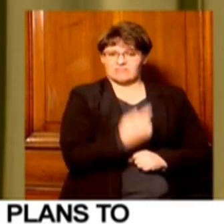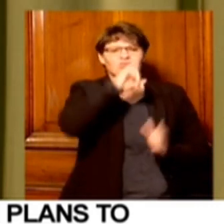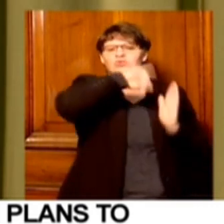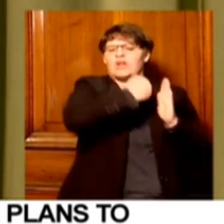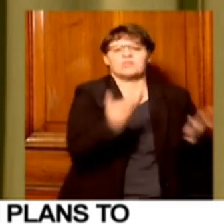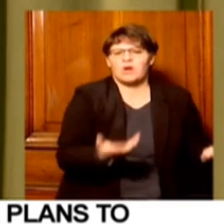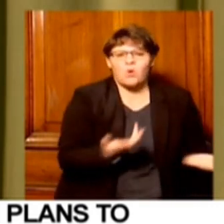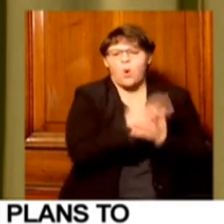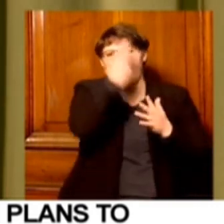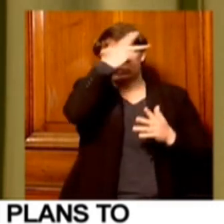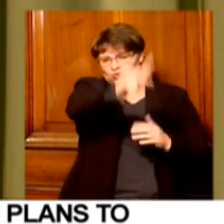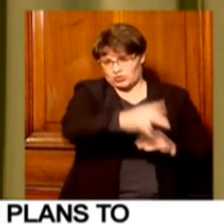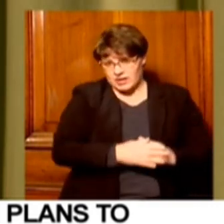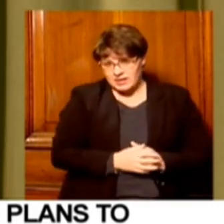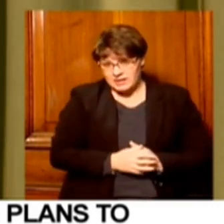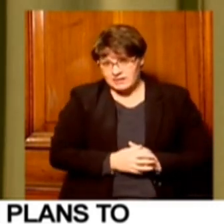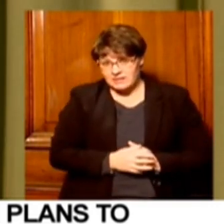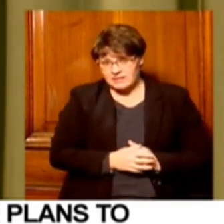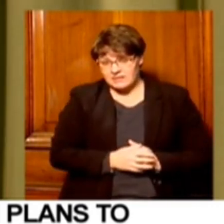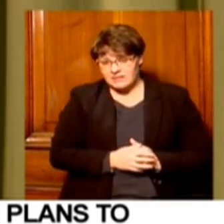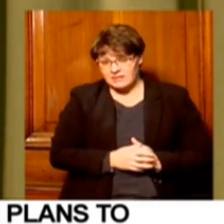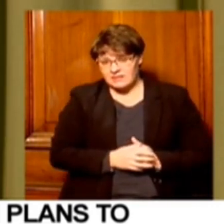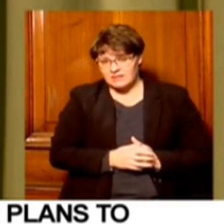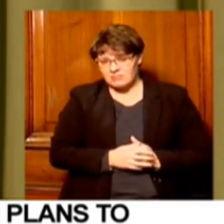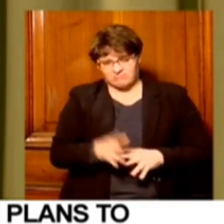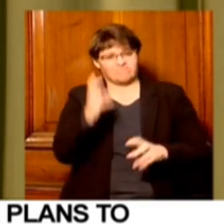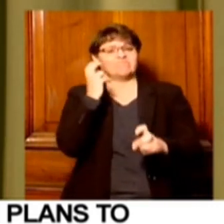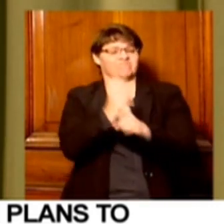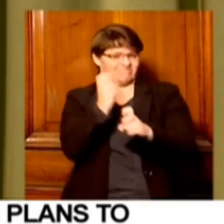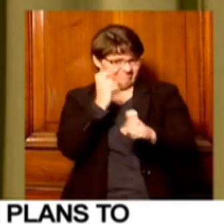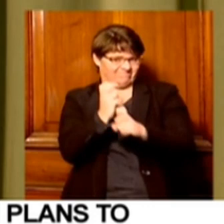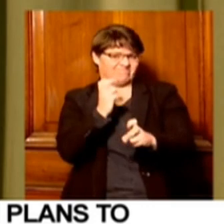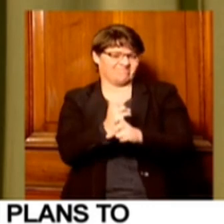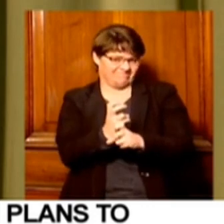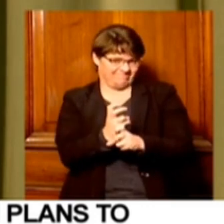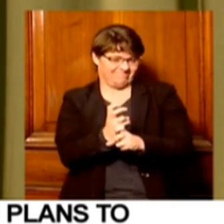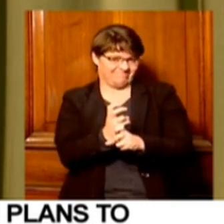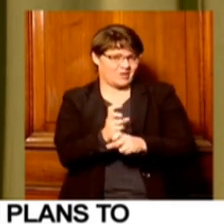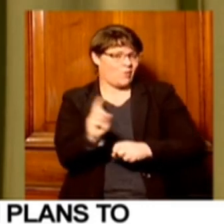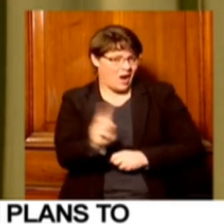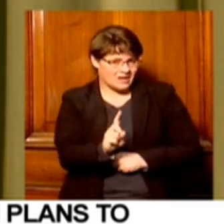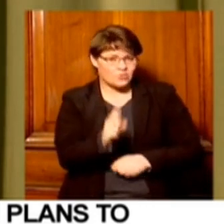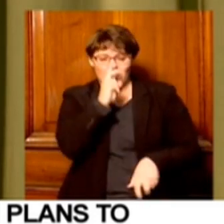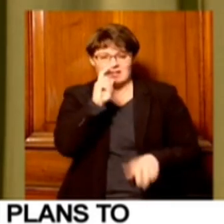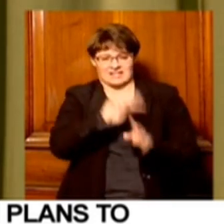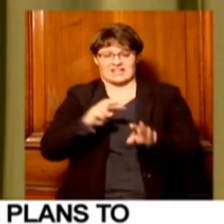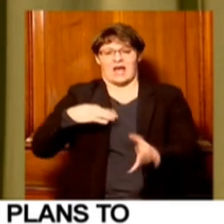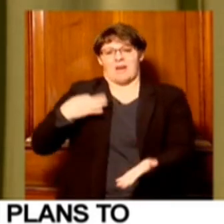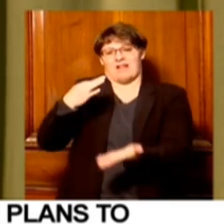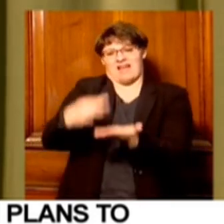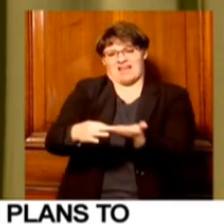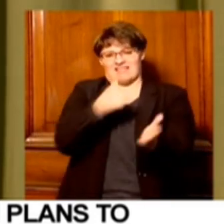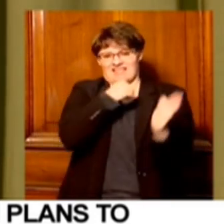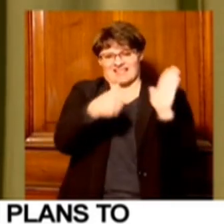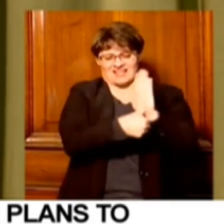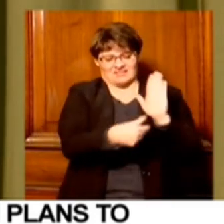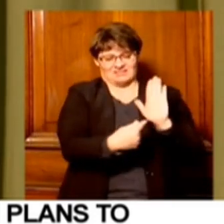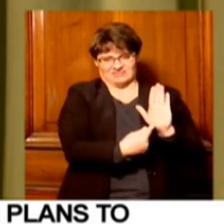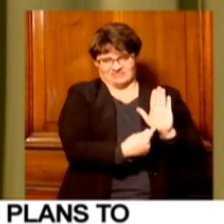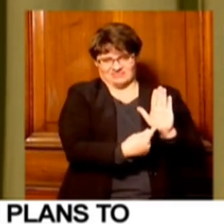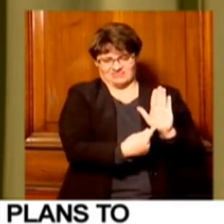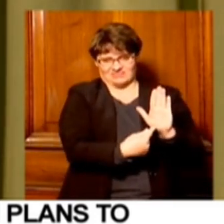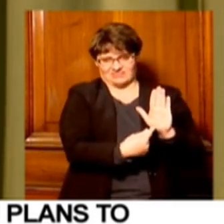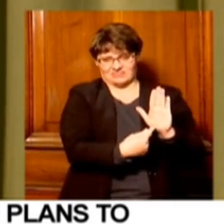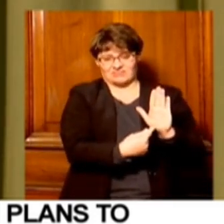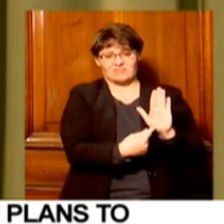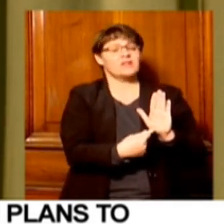or to Pretoria. And the difficulty there is that they need to apply to cross, and the reasons for